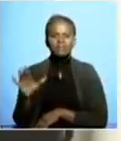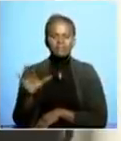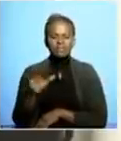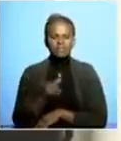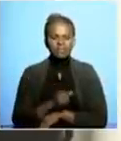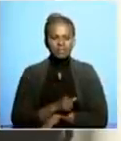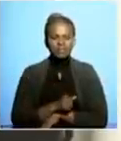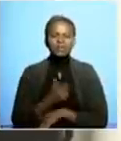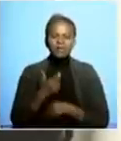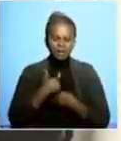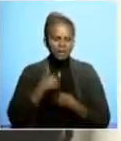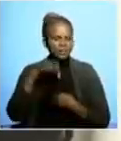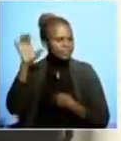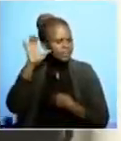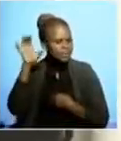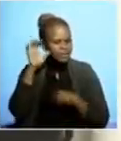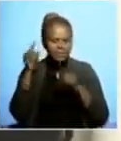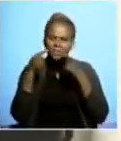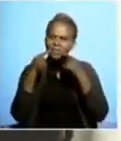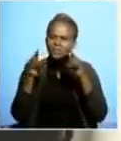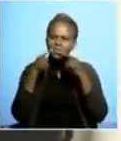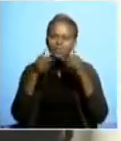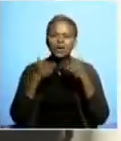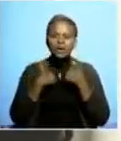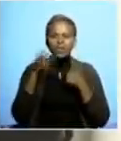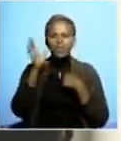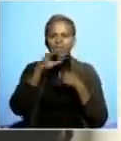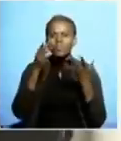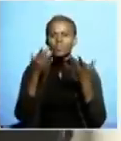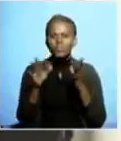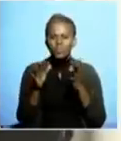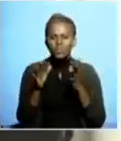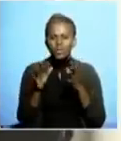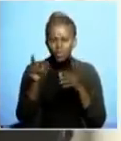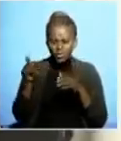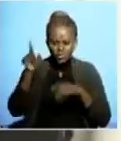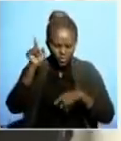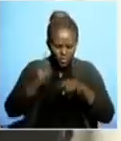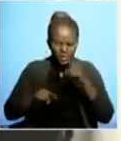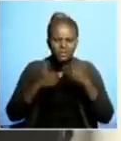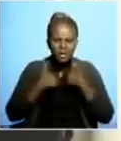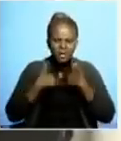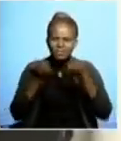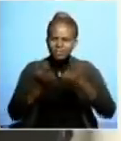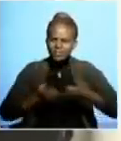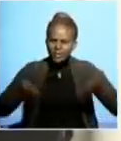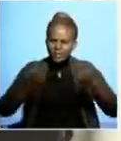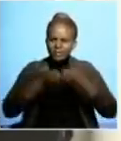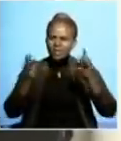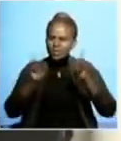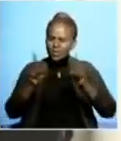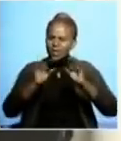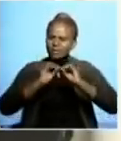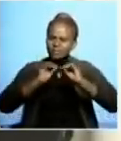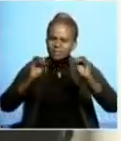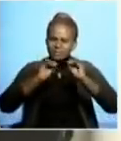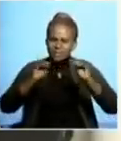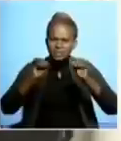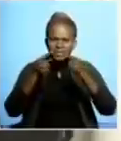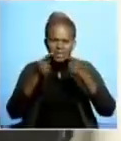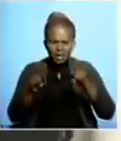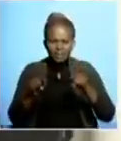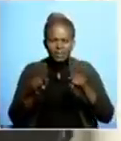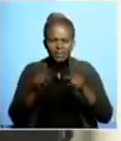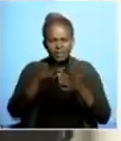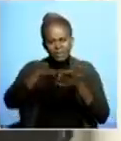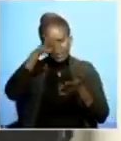You have heard our pronouncements that you cannot have an environment where teaching takes place,